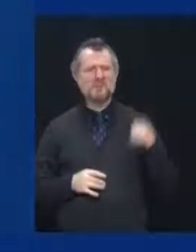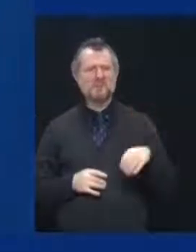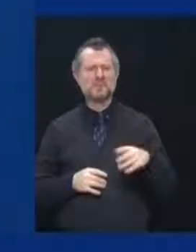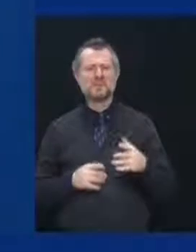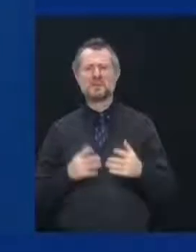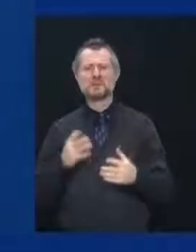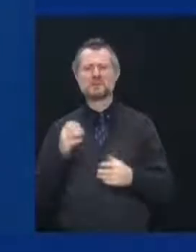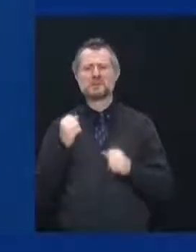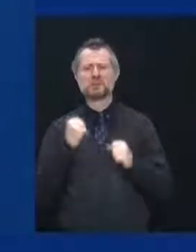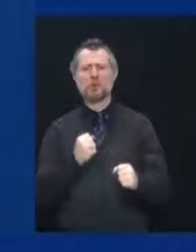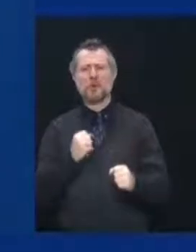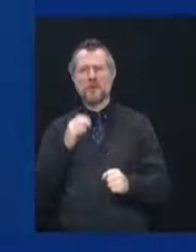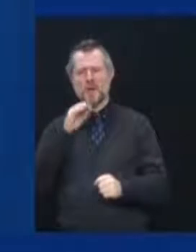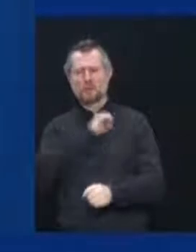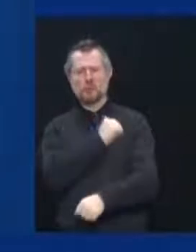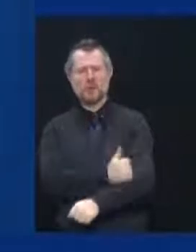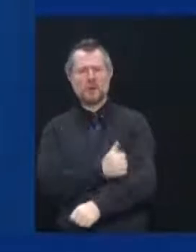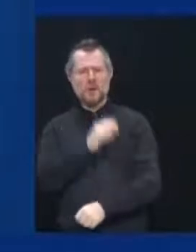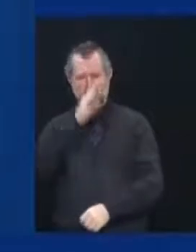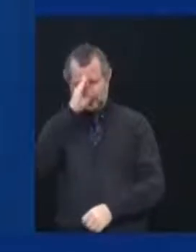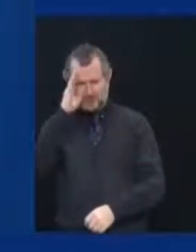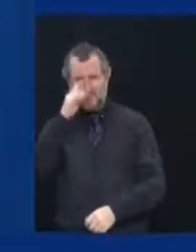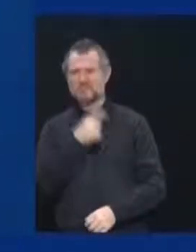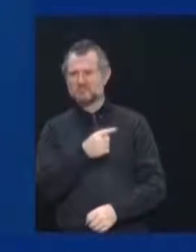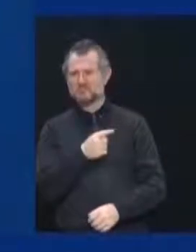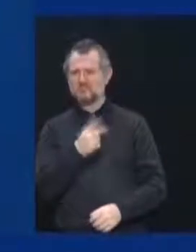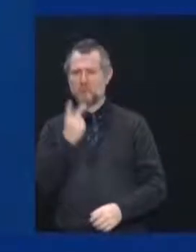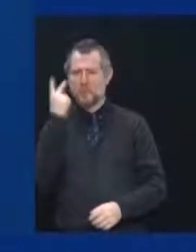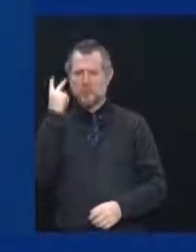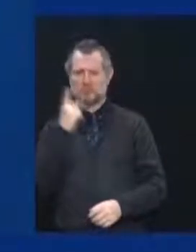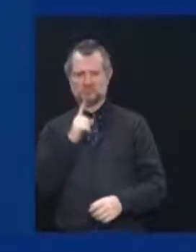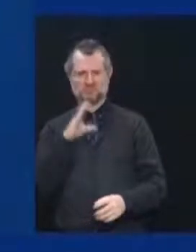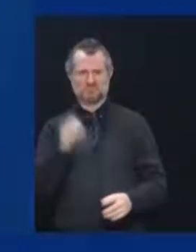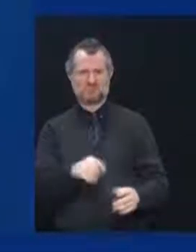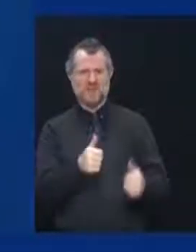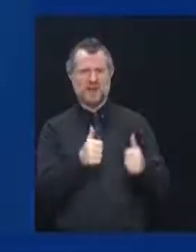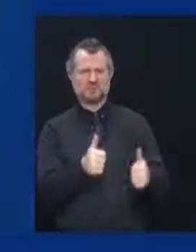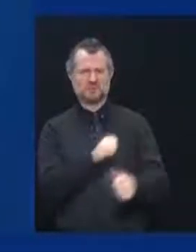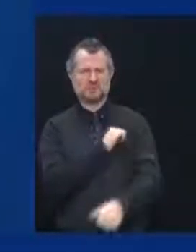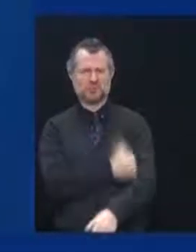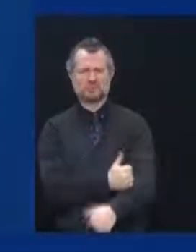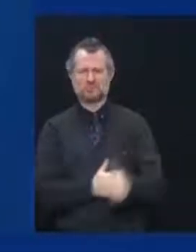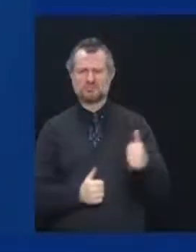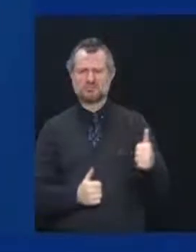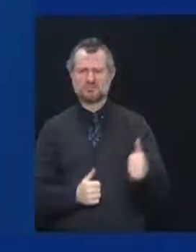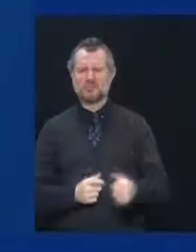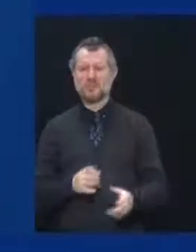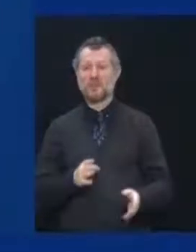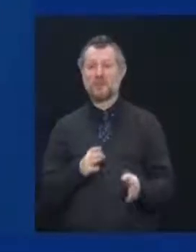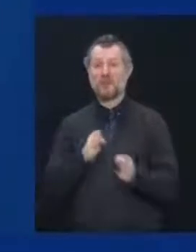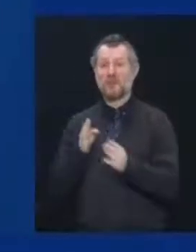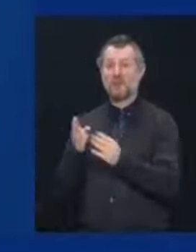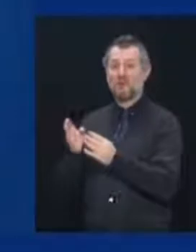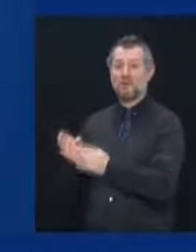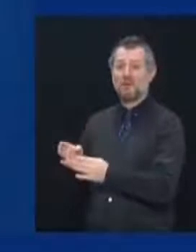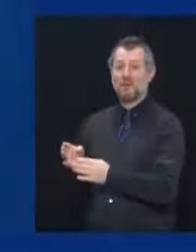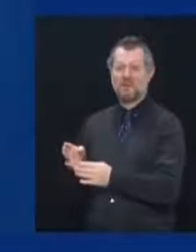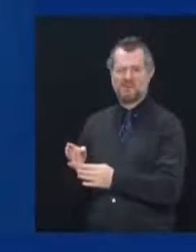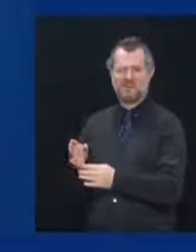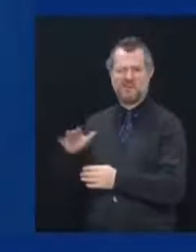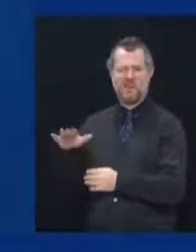Strong is 100%. That's why they call it Strong. And then you have, on the